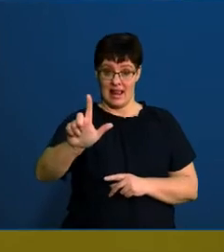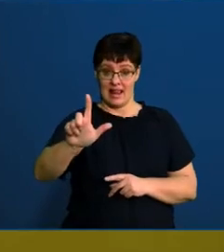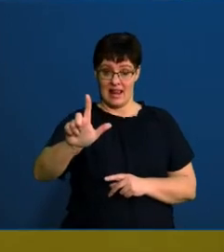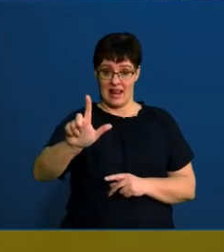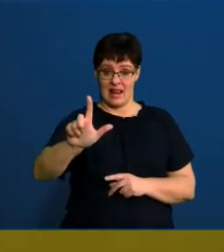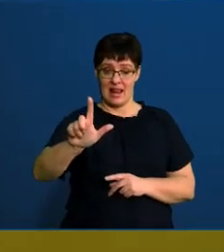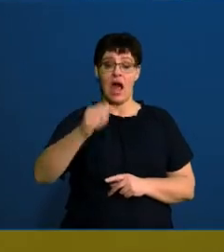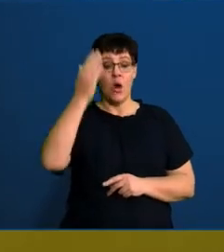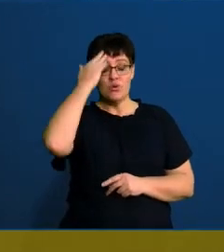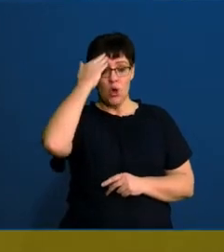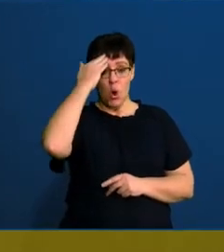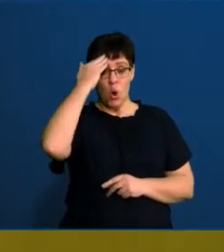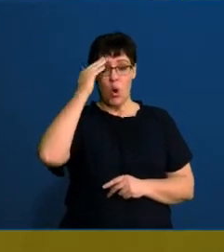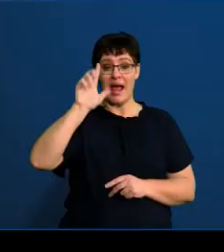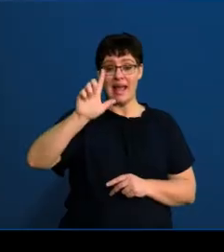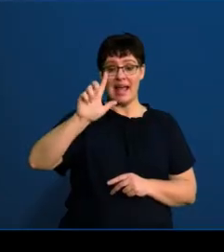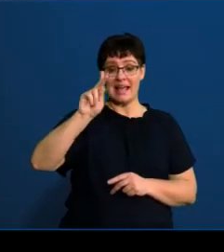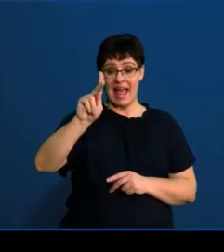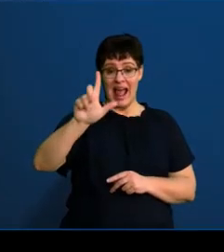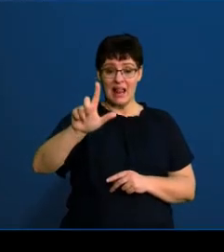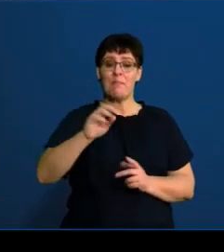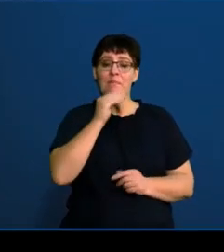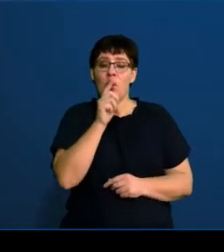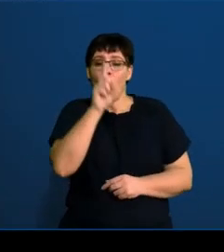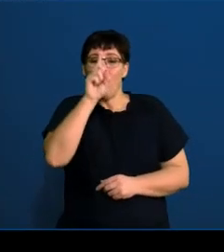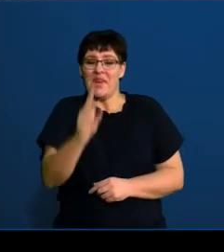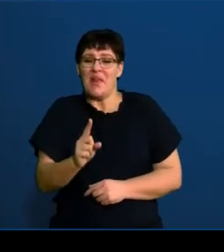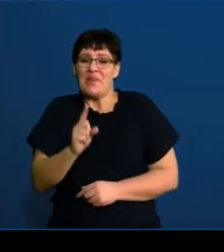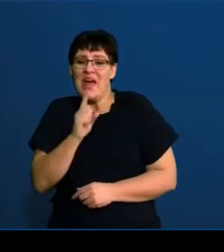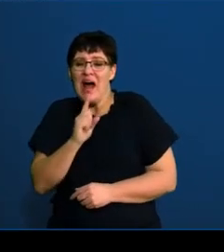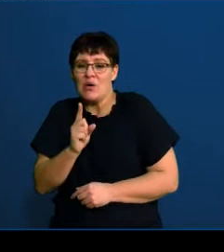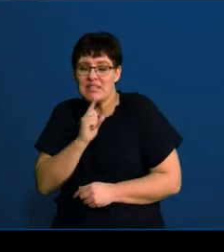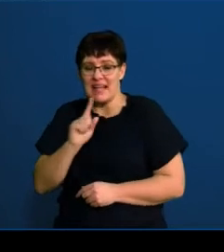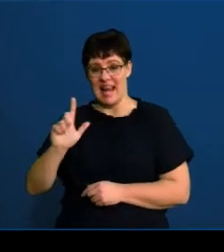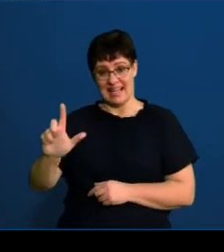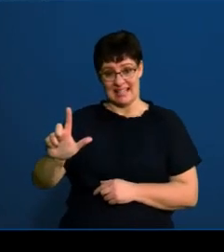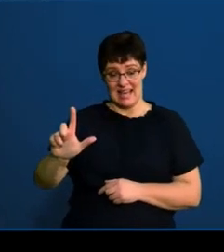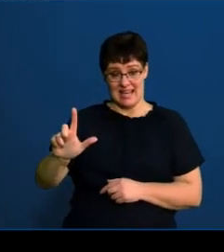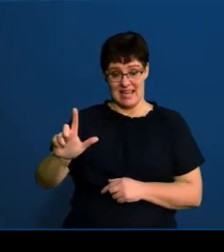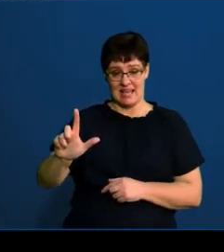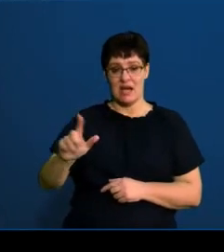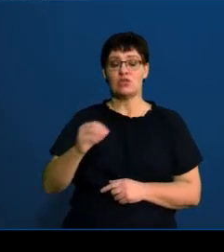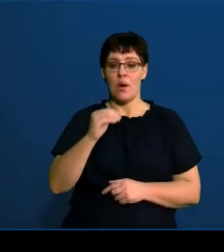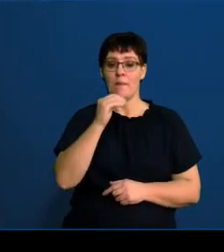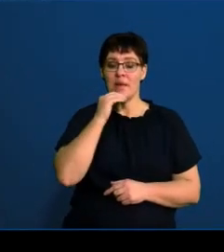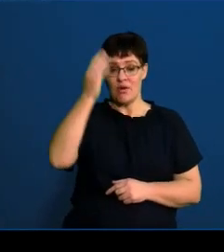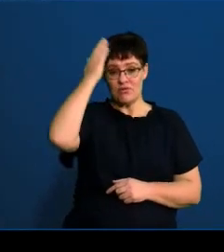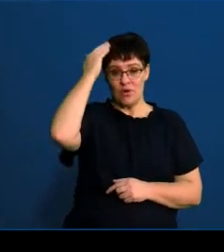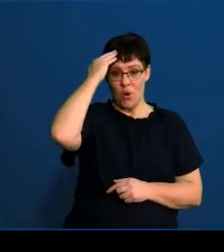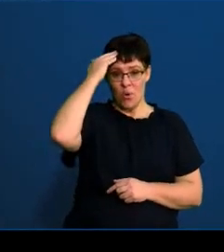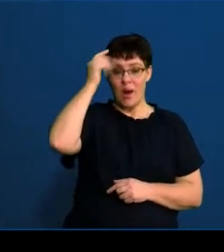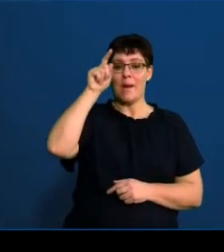that a kiloliter is 1,000 liters. Now my answer I got was 12,000. So I know that this must